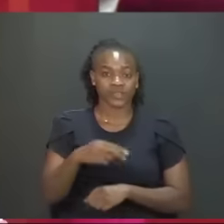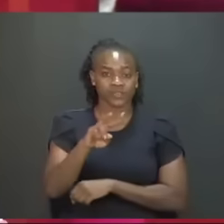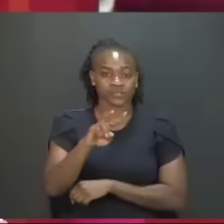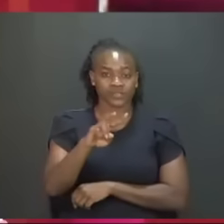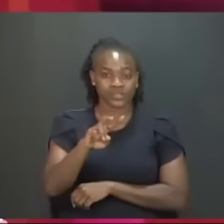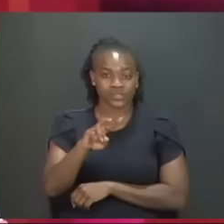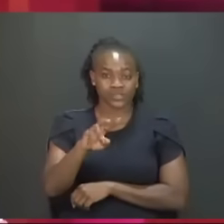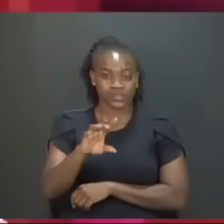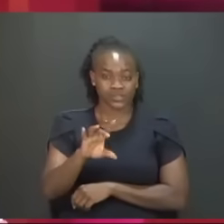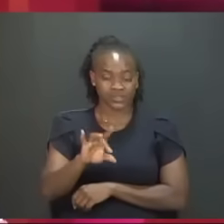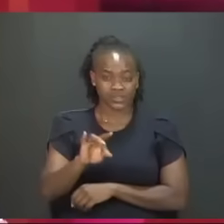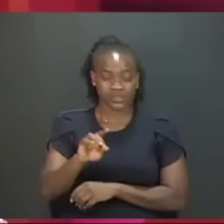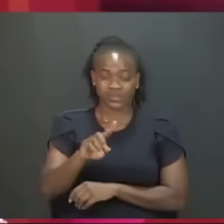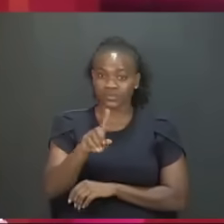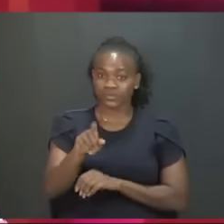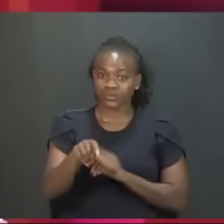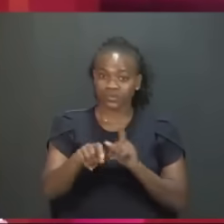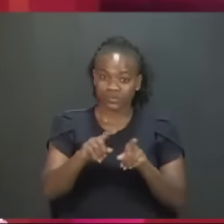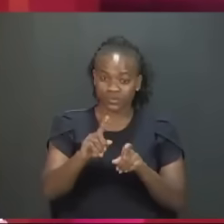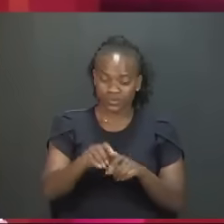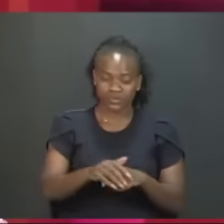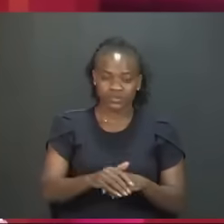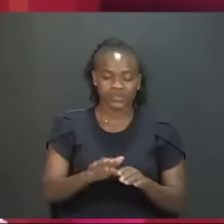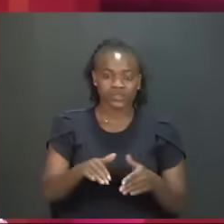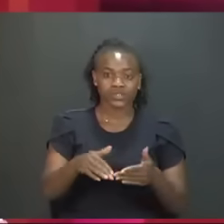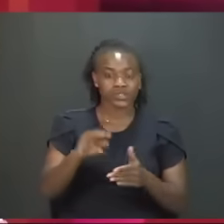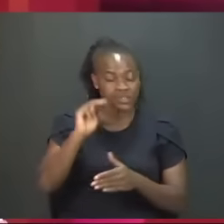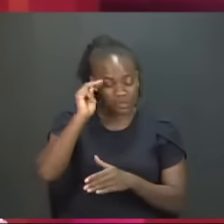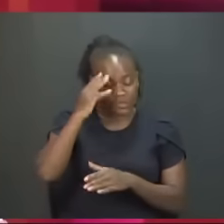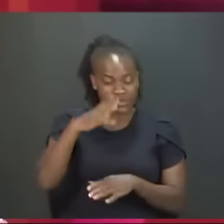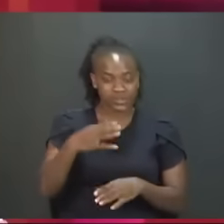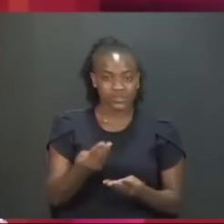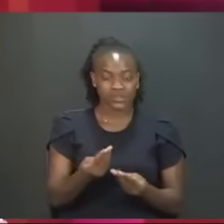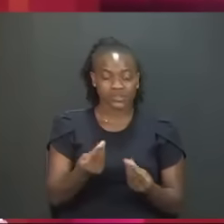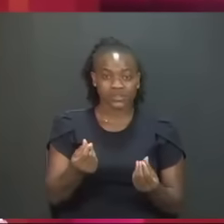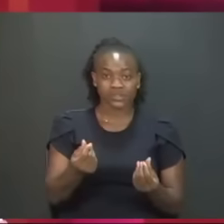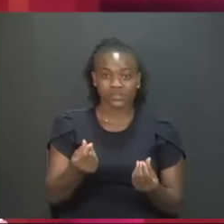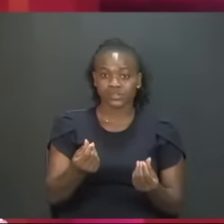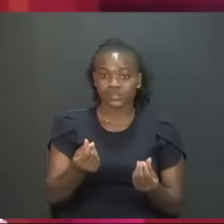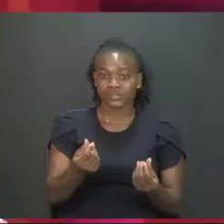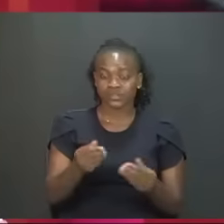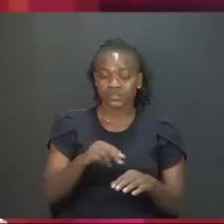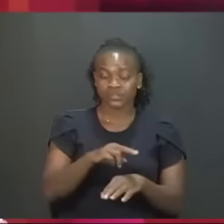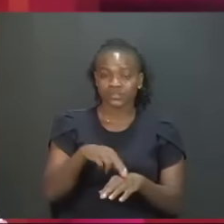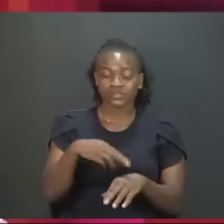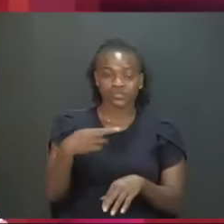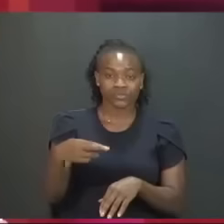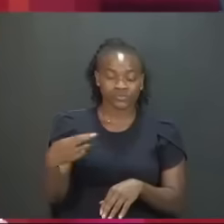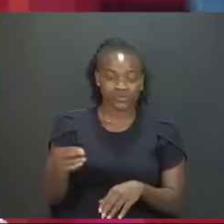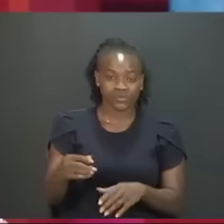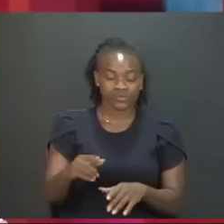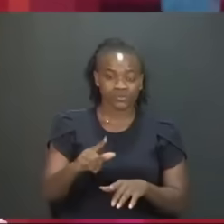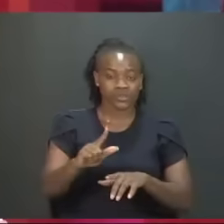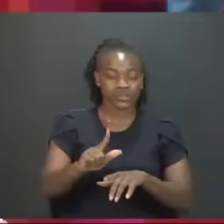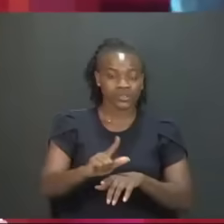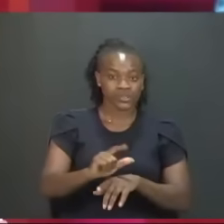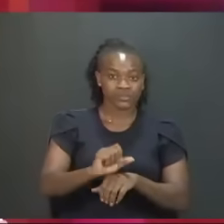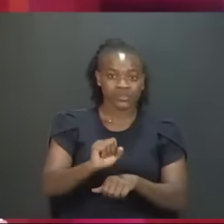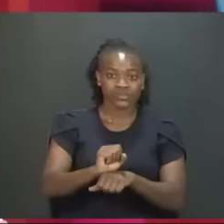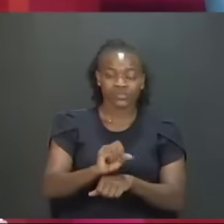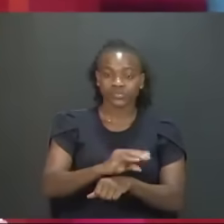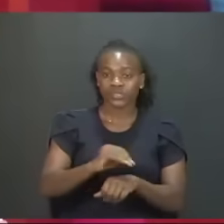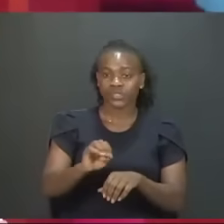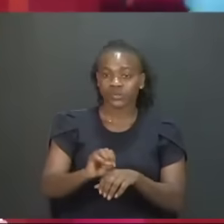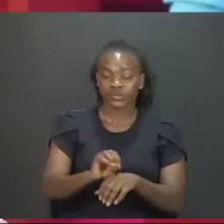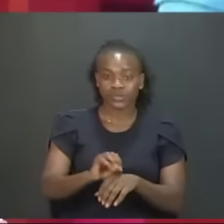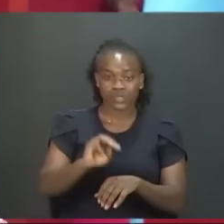questions to the Minister for Lands and Natural Resources, Minister for Labour, Jobs and Employment, Minister for Roads